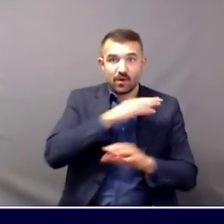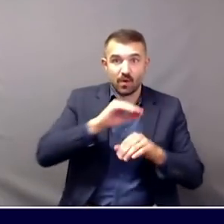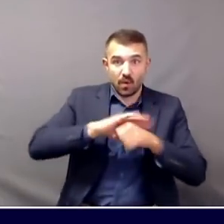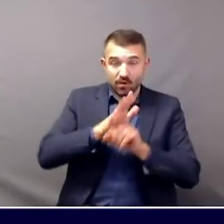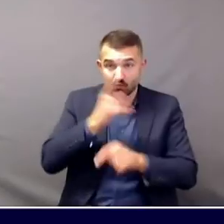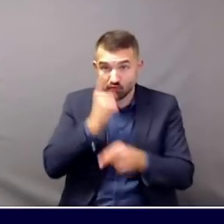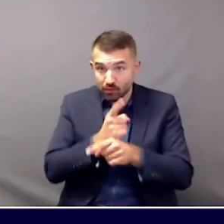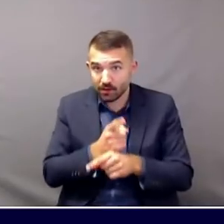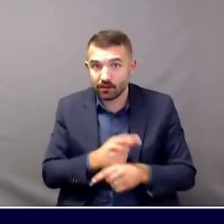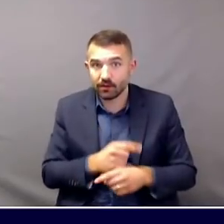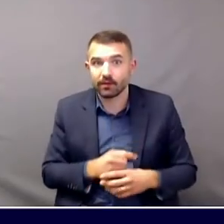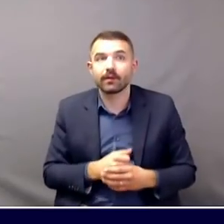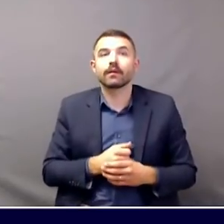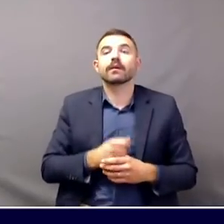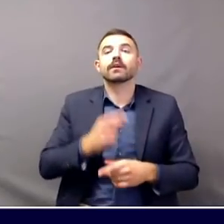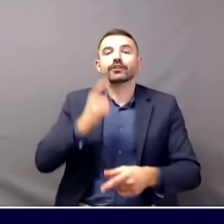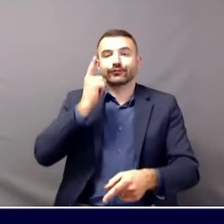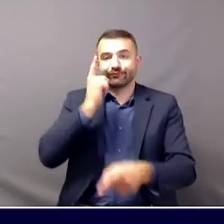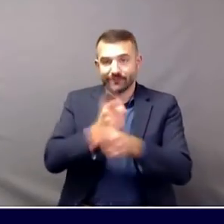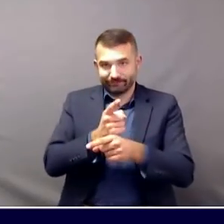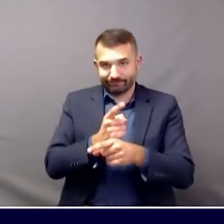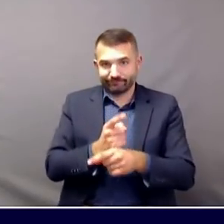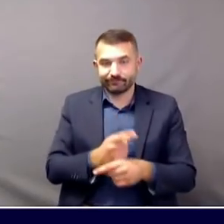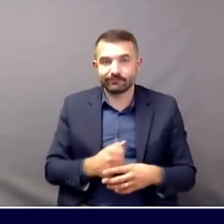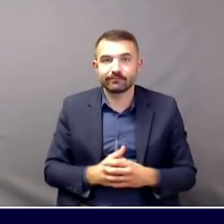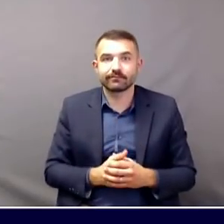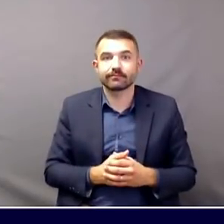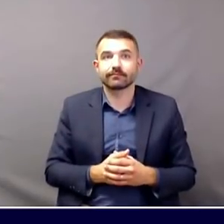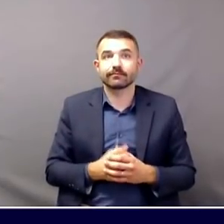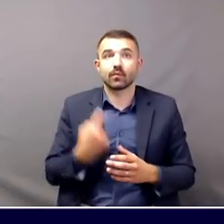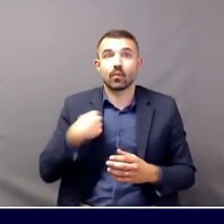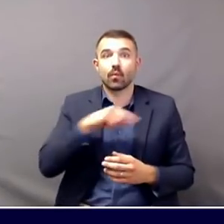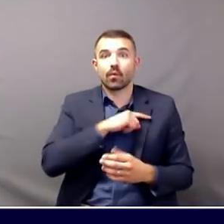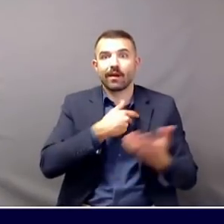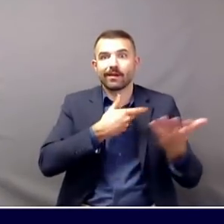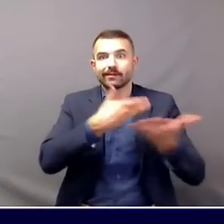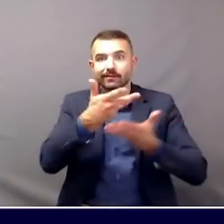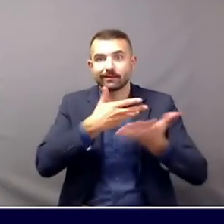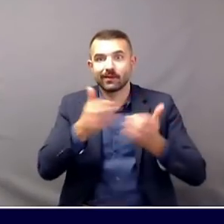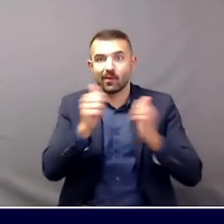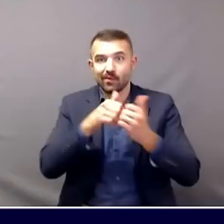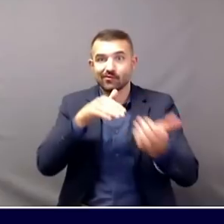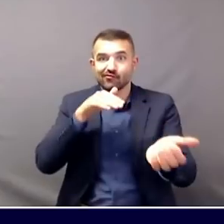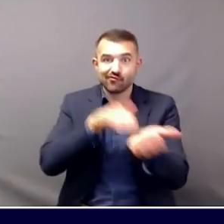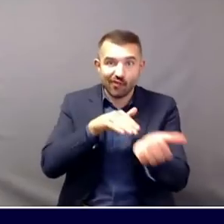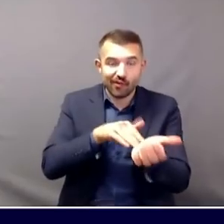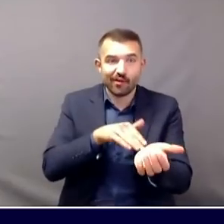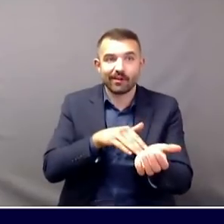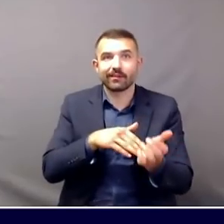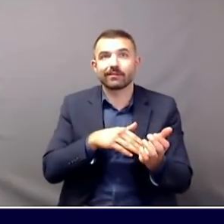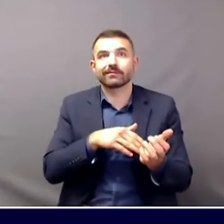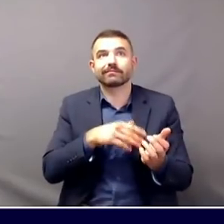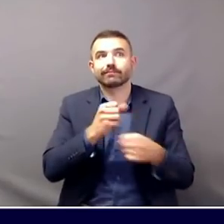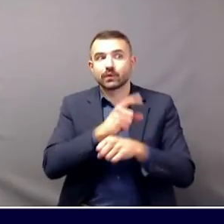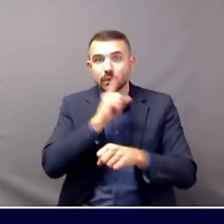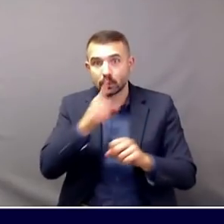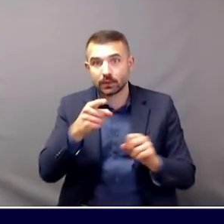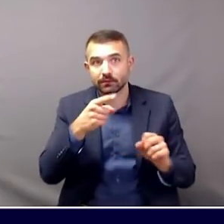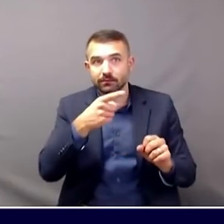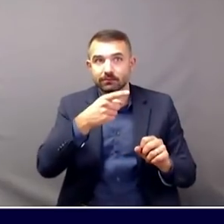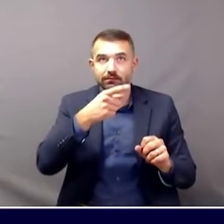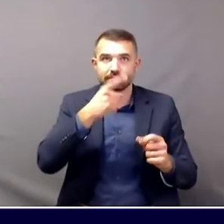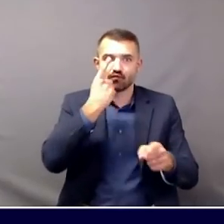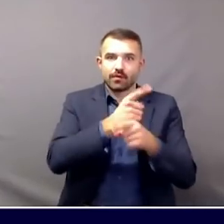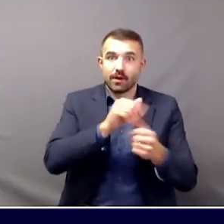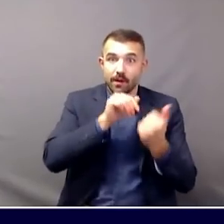of guidelines that will help other clinicians in Maine use the drug efficiently. Based on what the US FDA had pronounced and